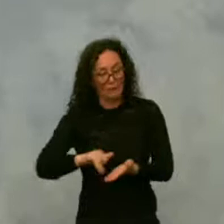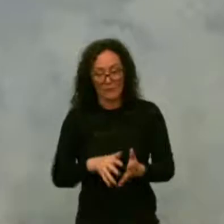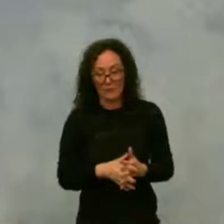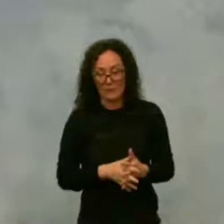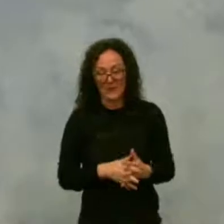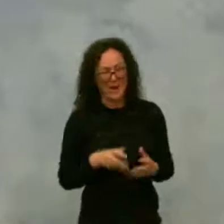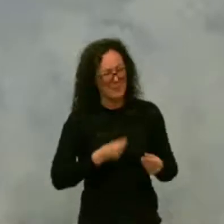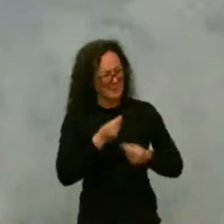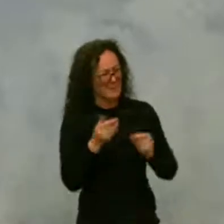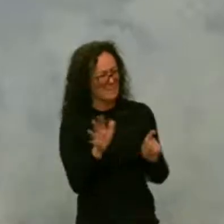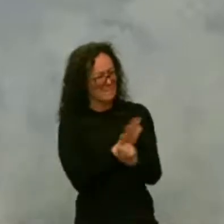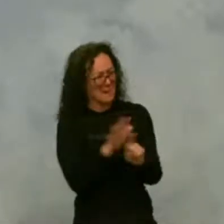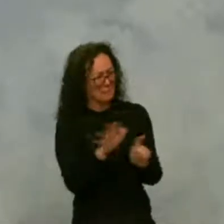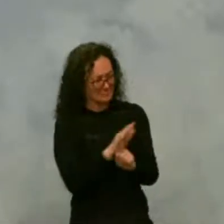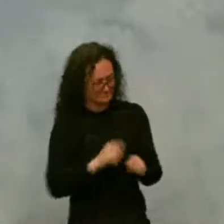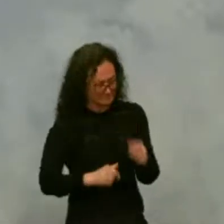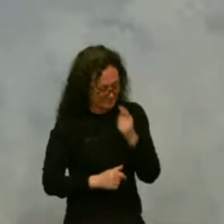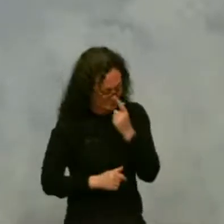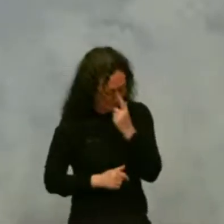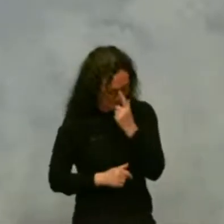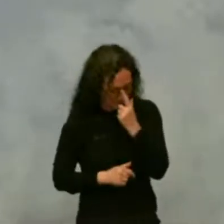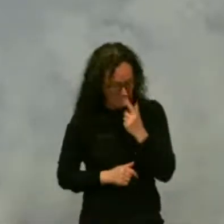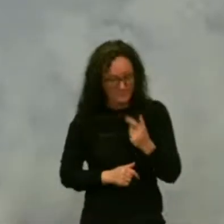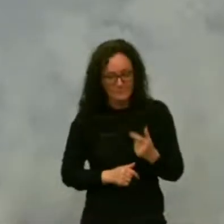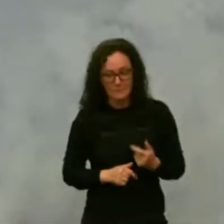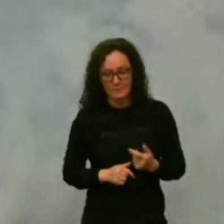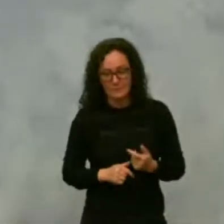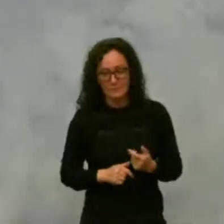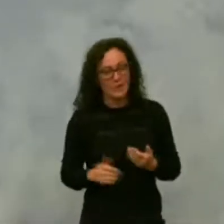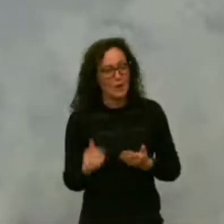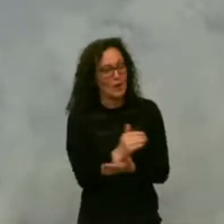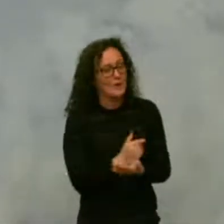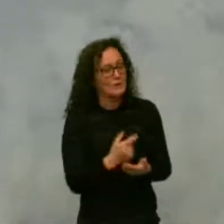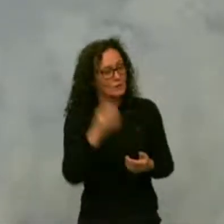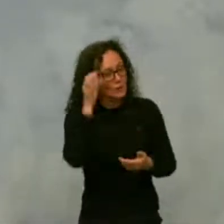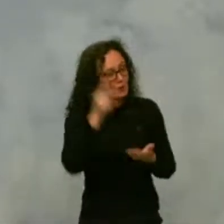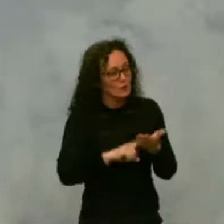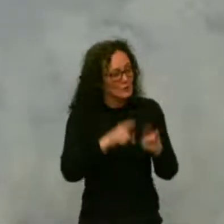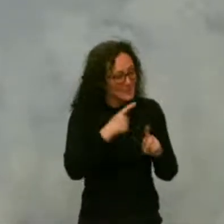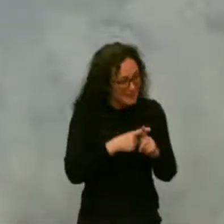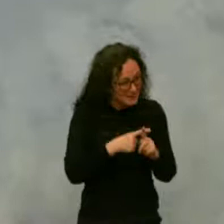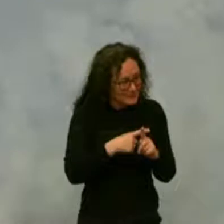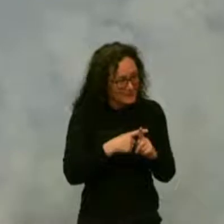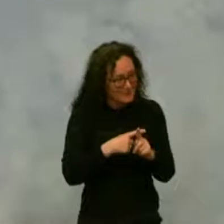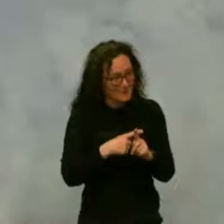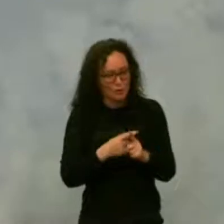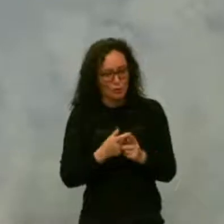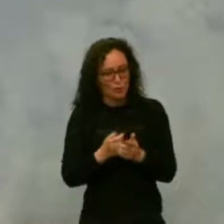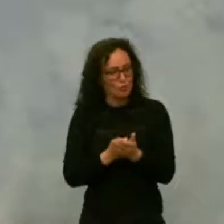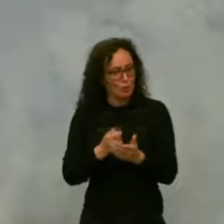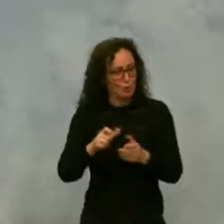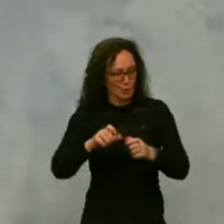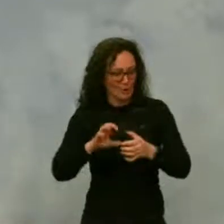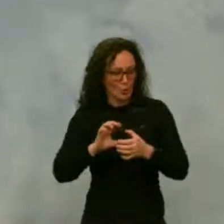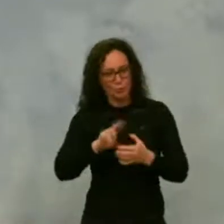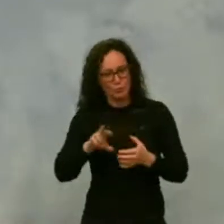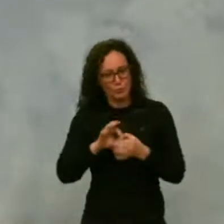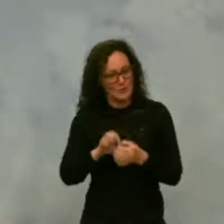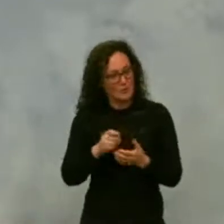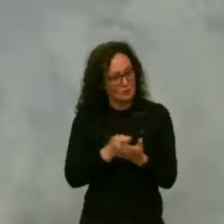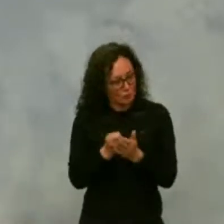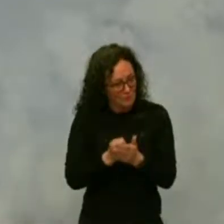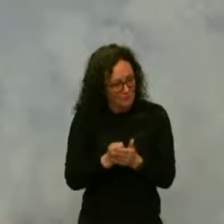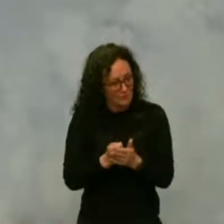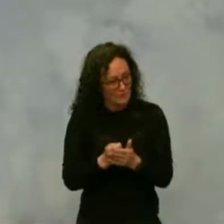background, responsibility for the collection of council tax, non-domestic rates and sundry debt rests with Finance and Corporate